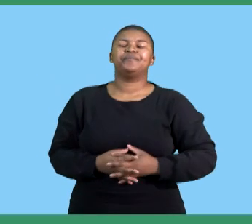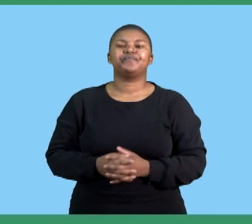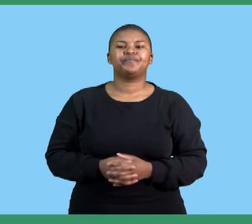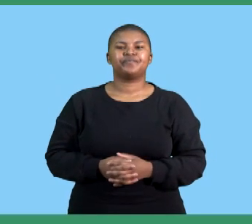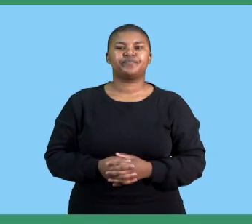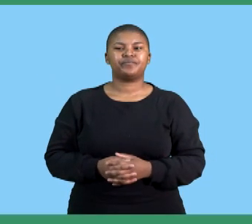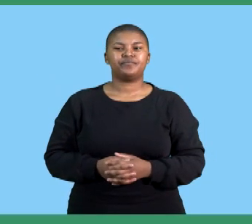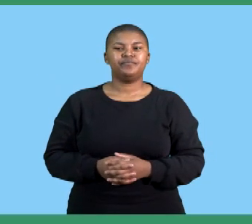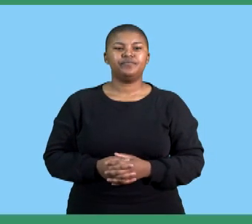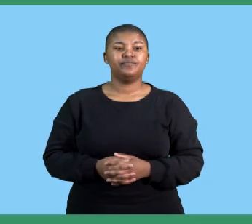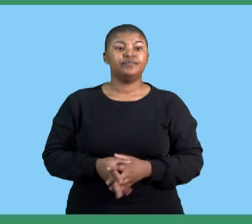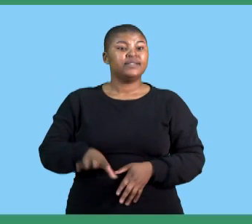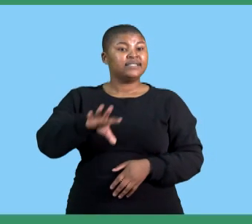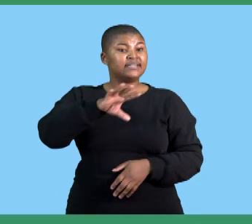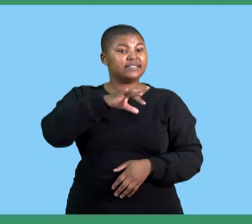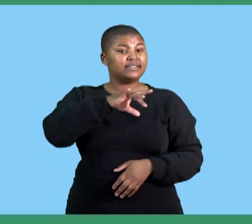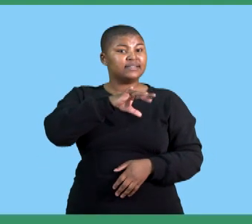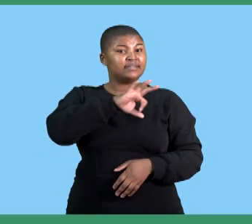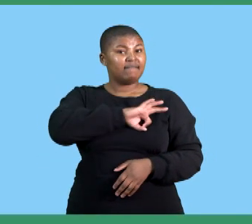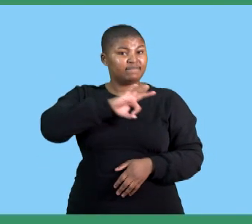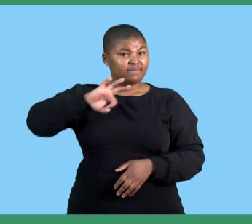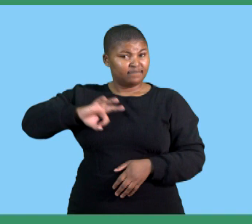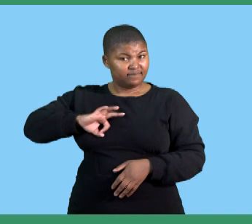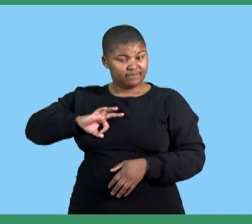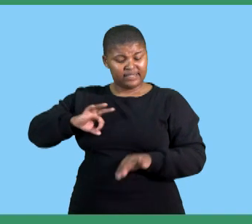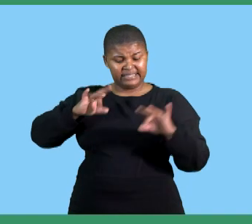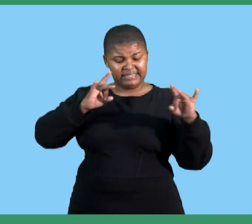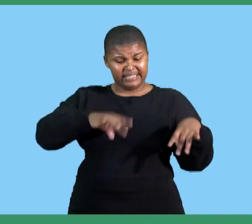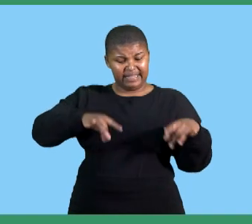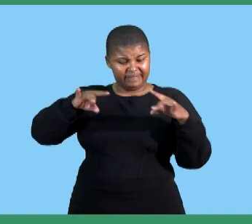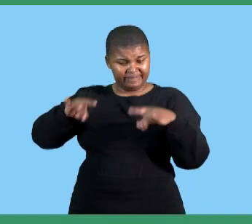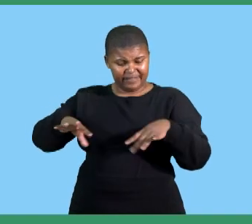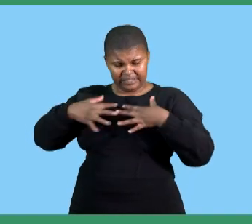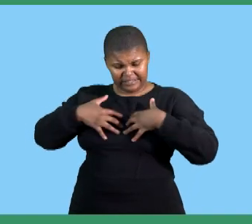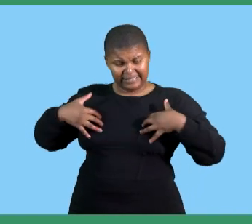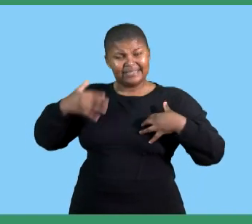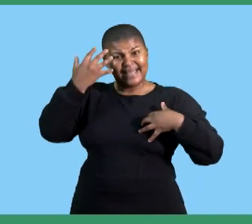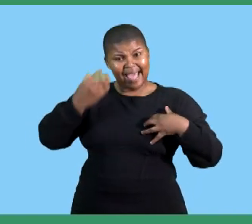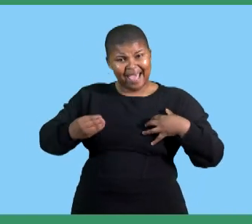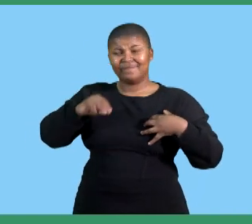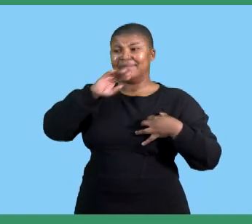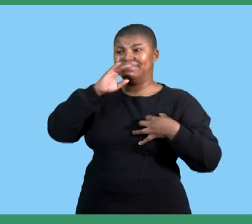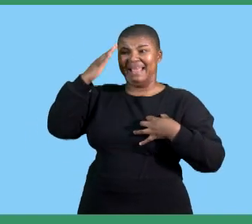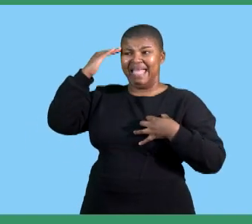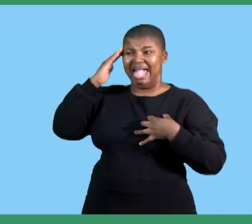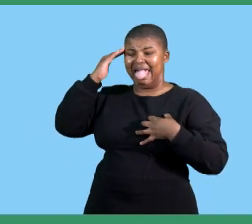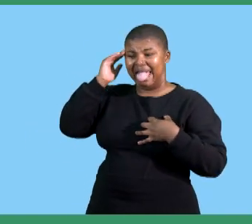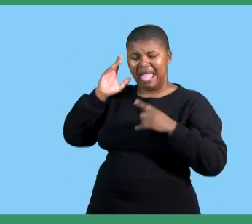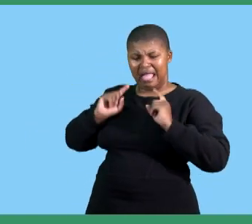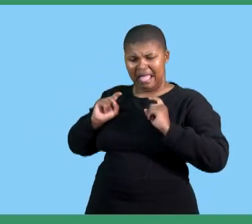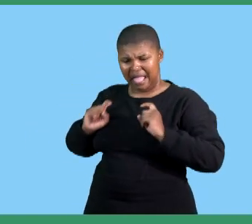Workers who suffer from stress often make poor decisions and errors, and this could lead